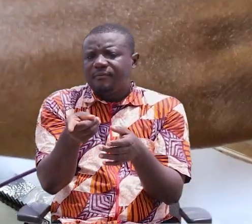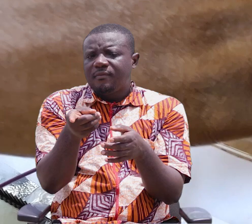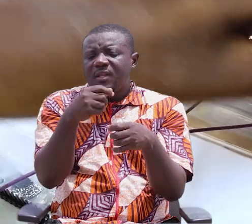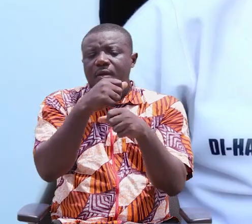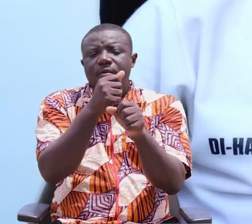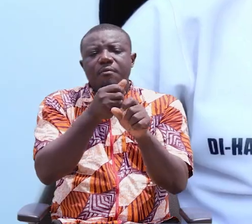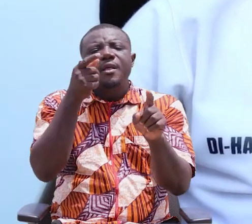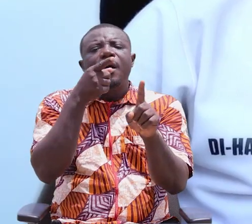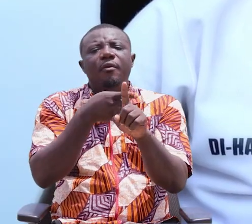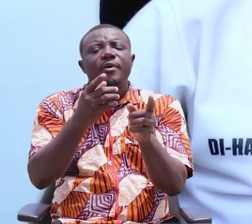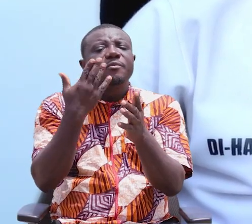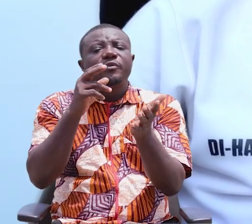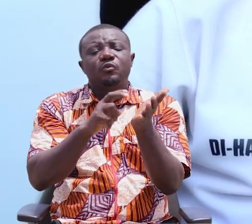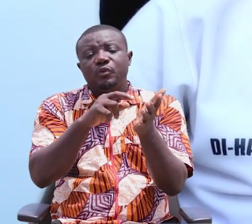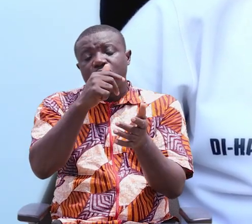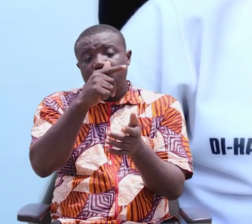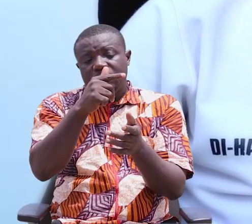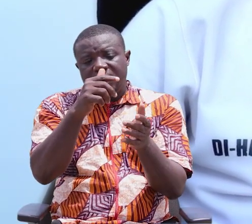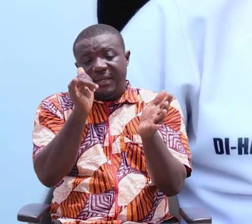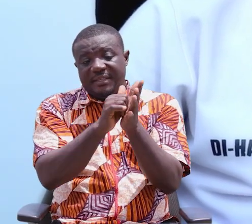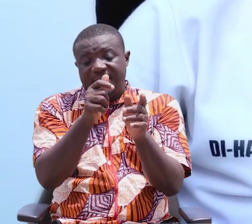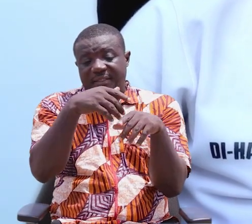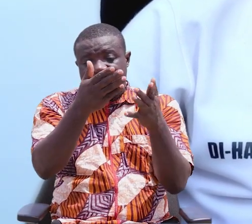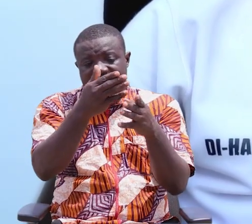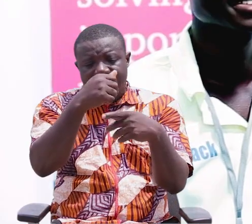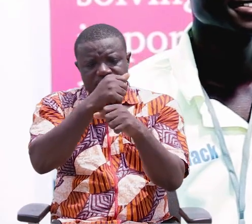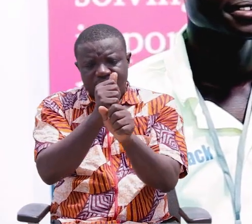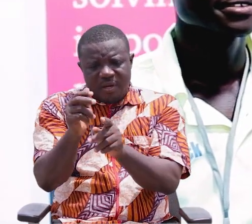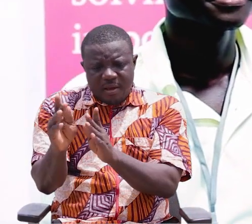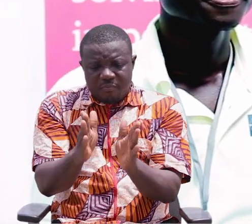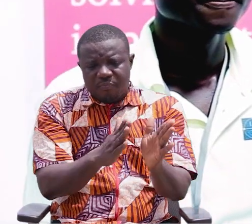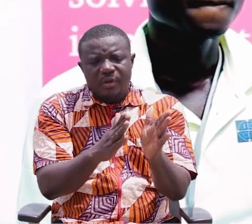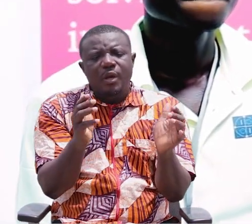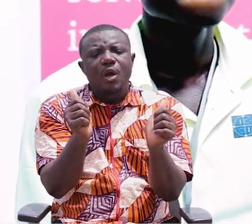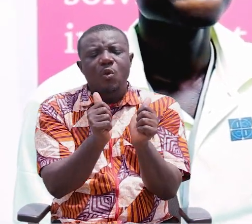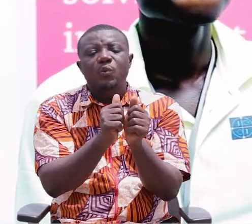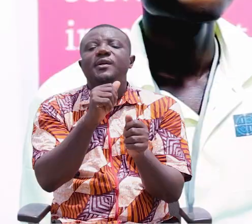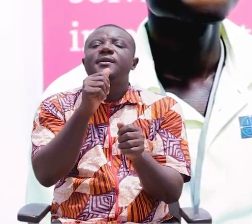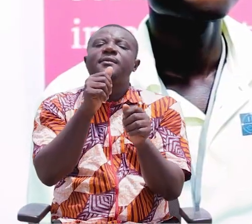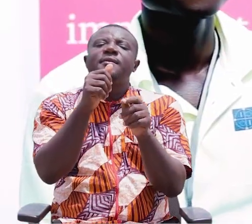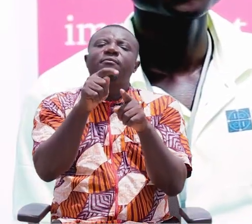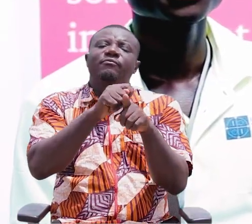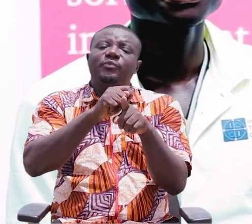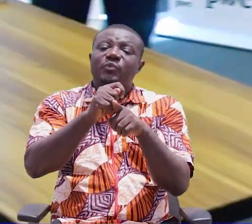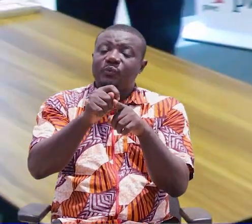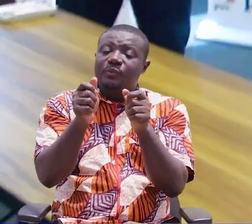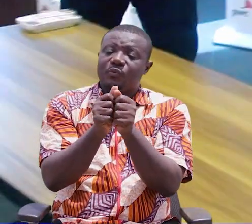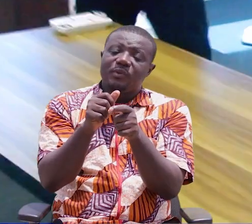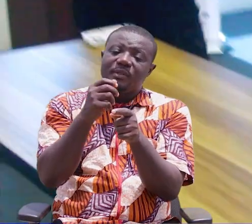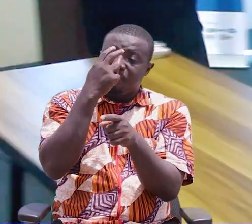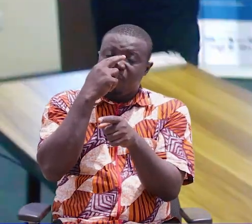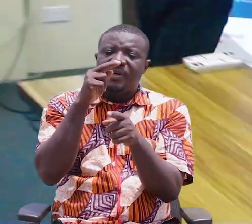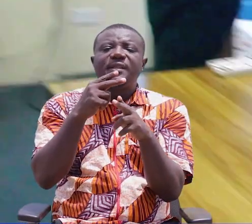device. So the inspiration came from DHAC 2021. That was the maiden edition where we were paired with lawyer Caritas and